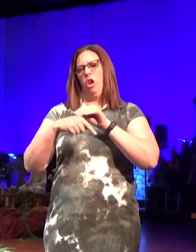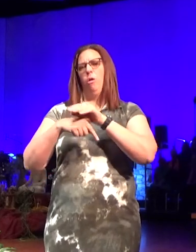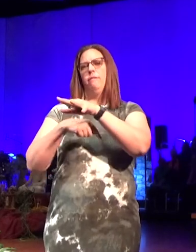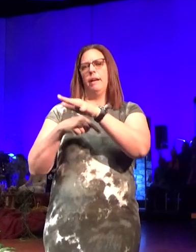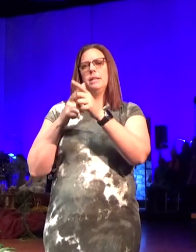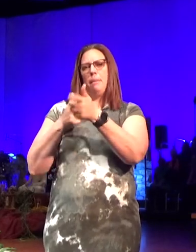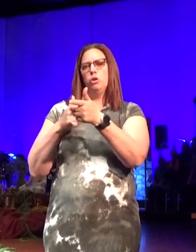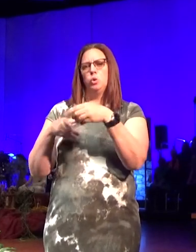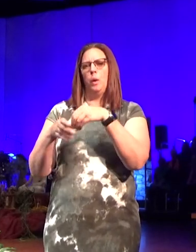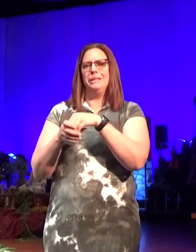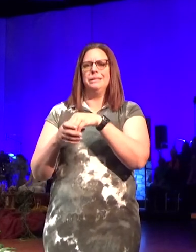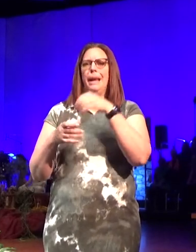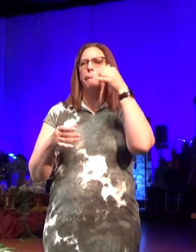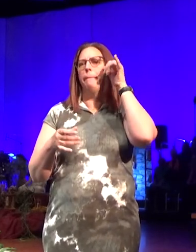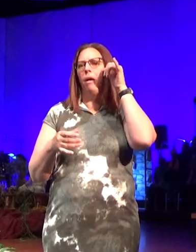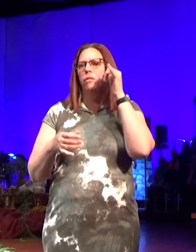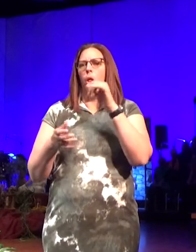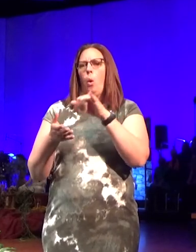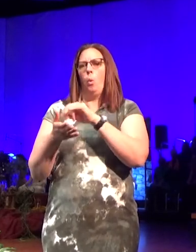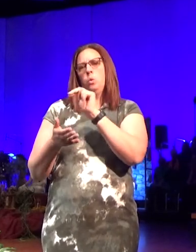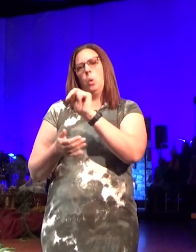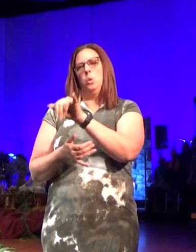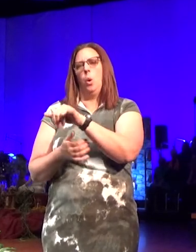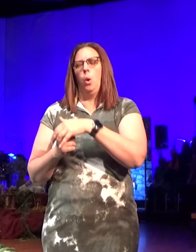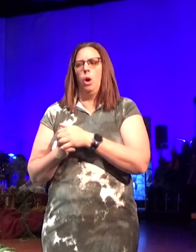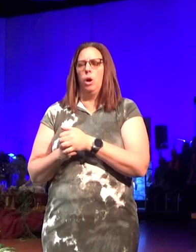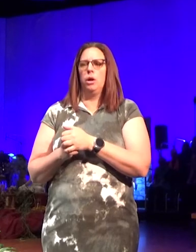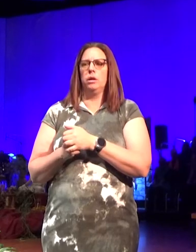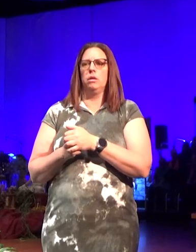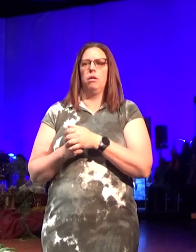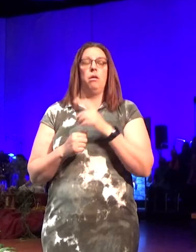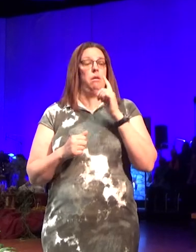and peace for each and every one of us in our own lives.